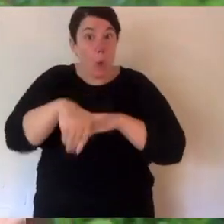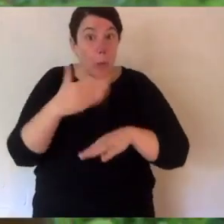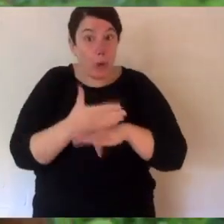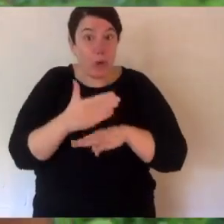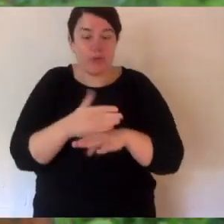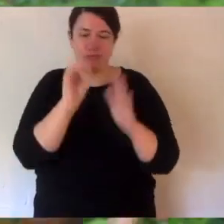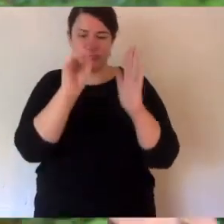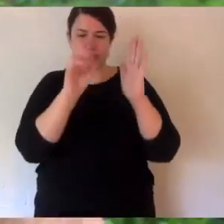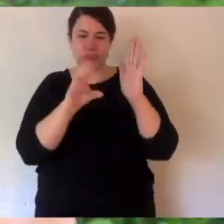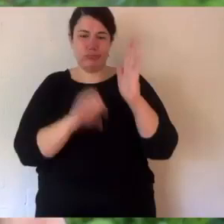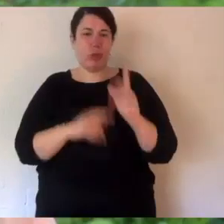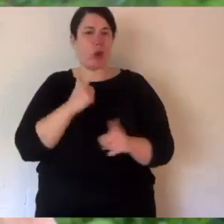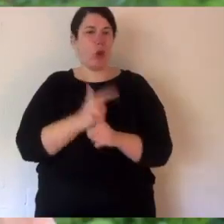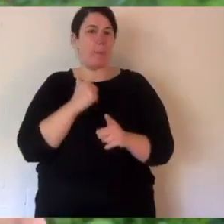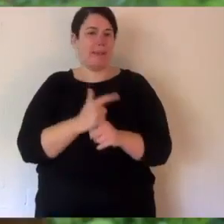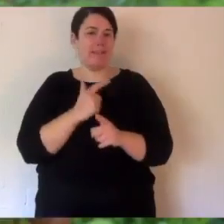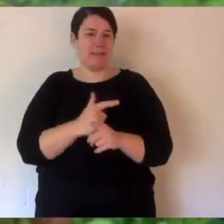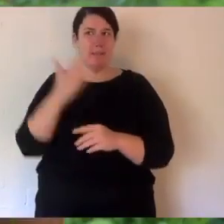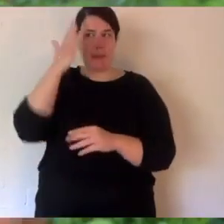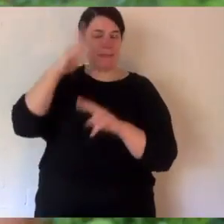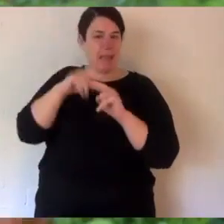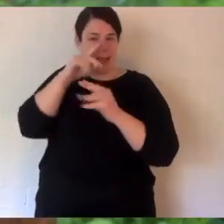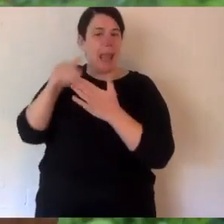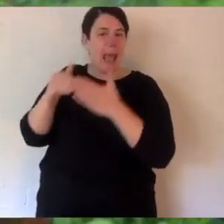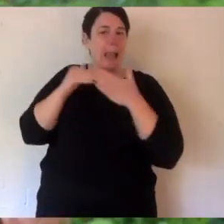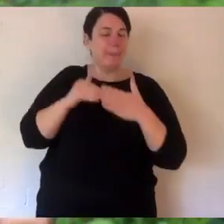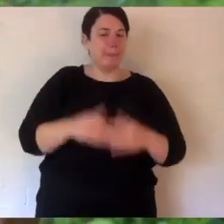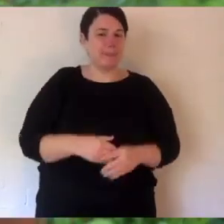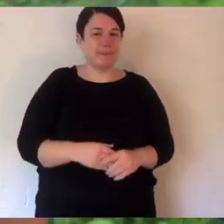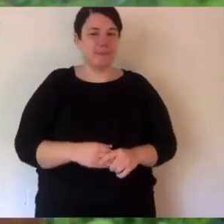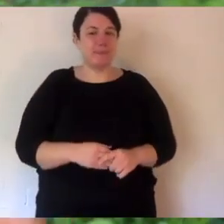homework, just put it into the comments. This is